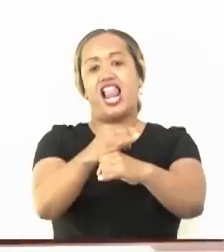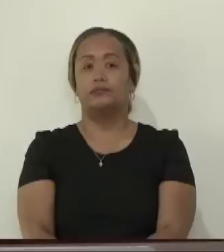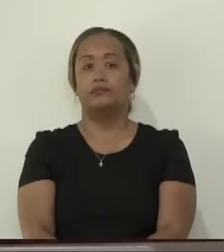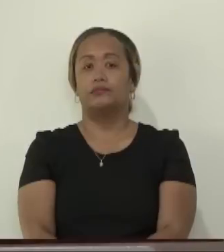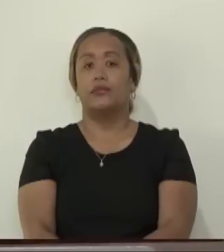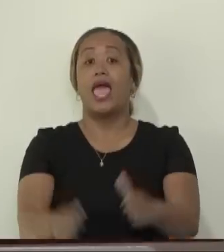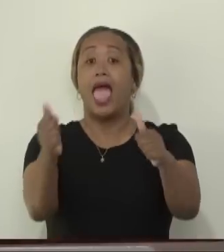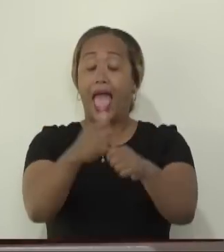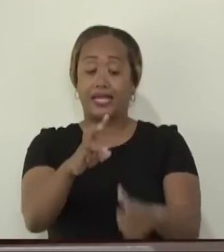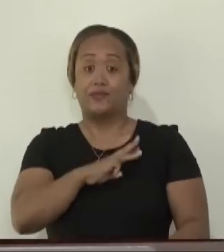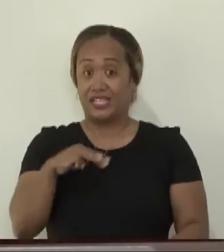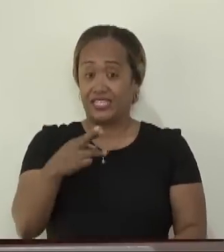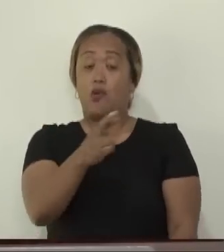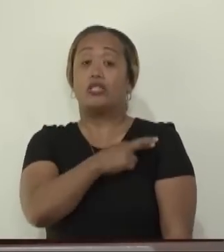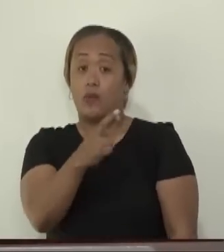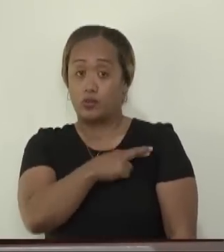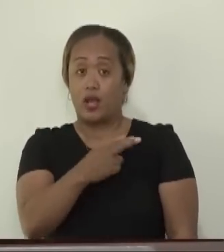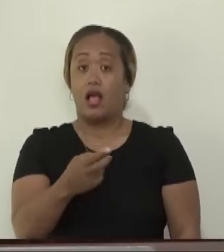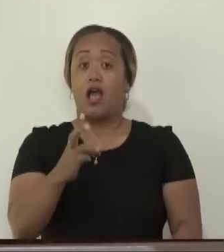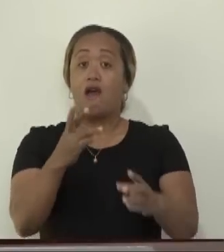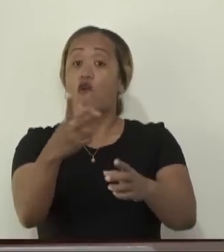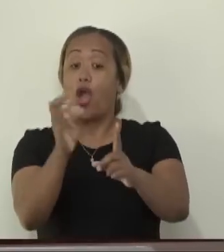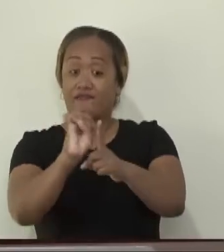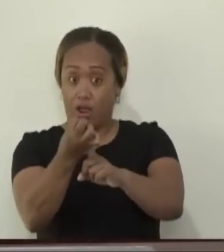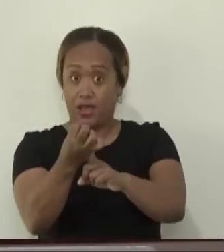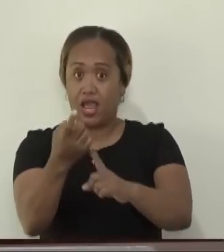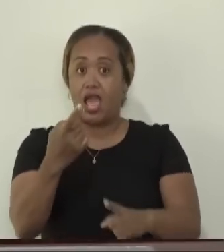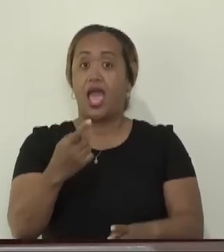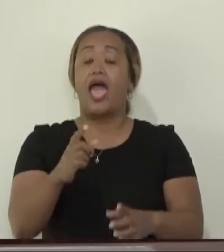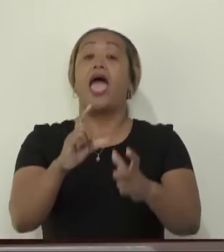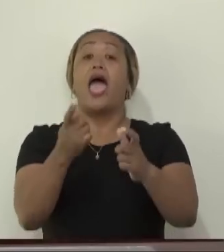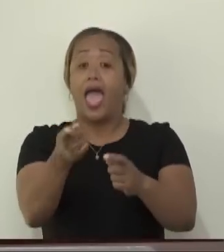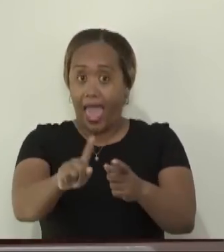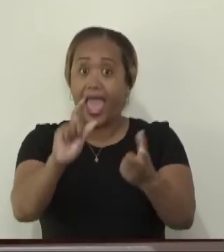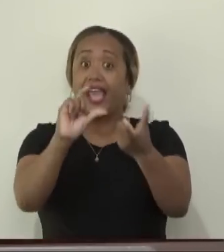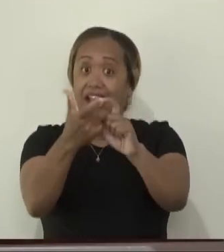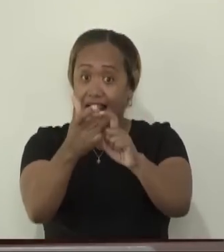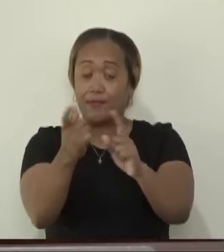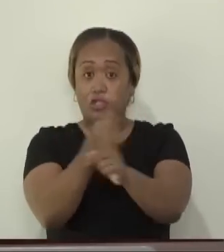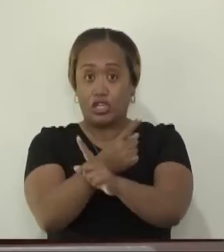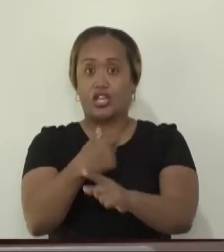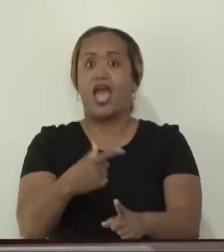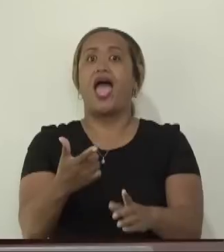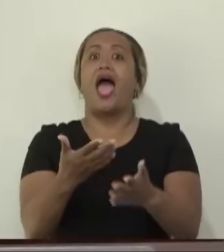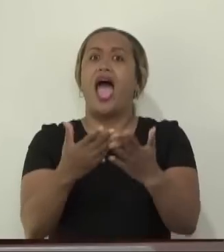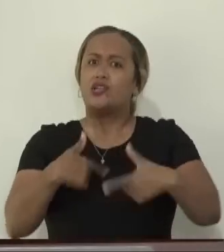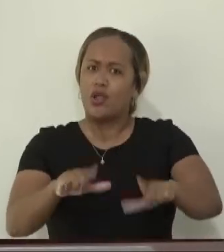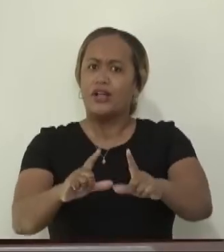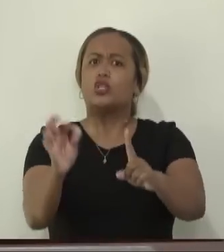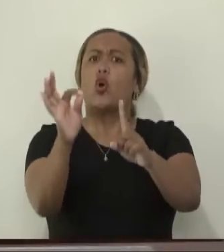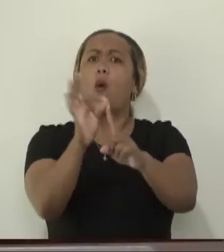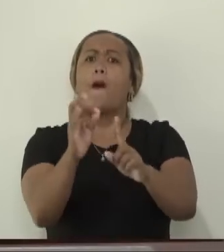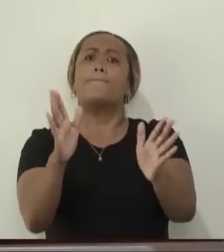arena. As Minister responsible for environment and climate change, I traveled to Panama to